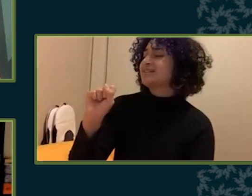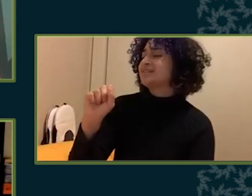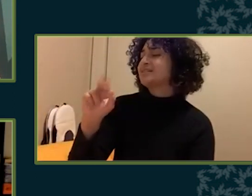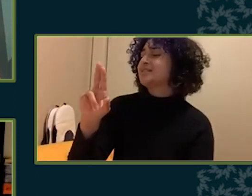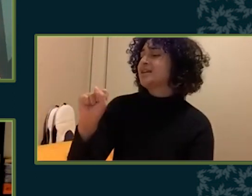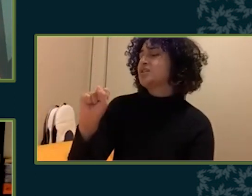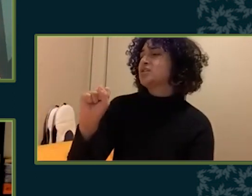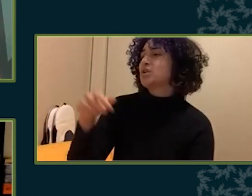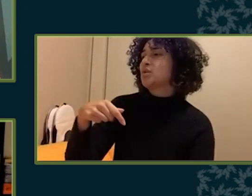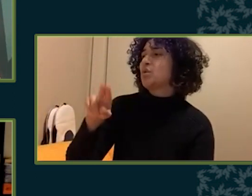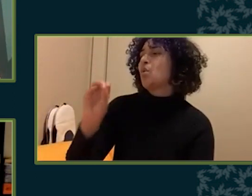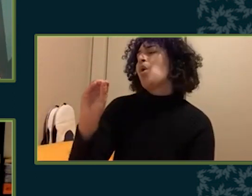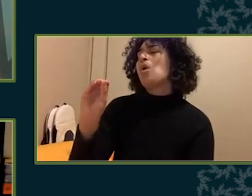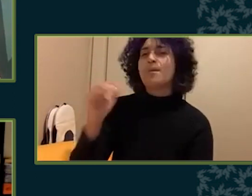in